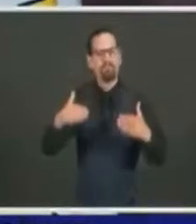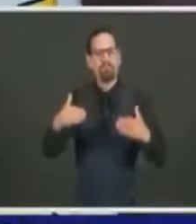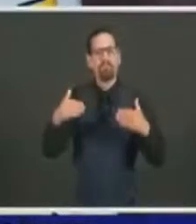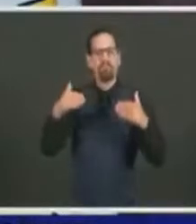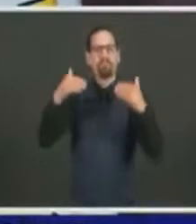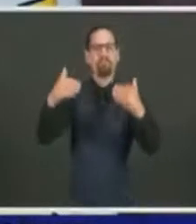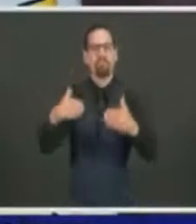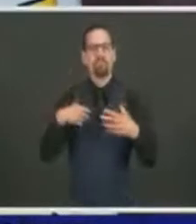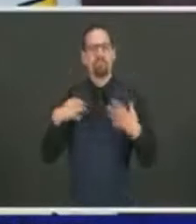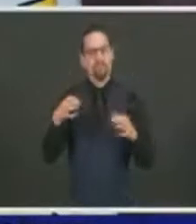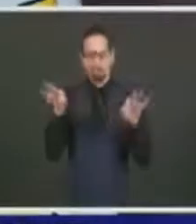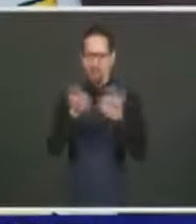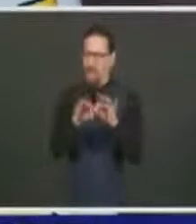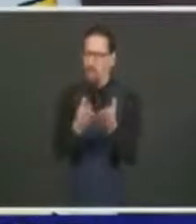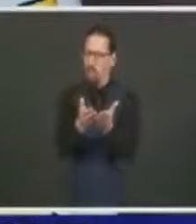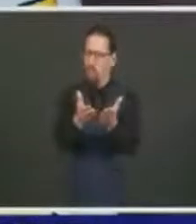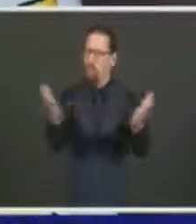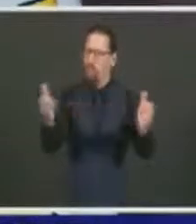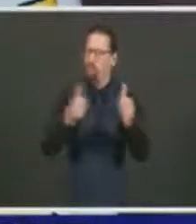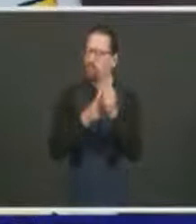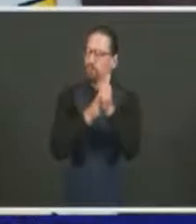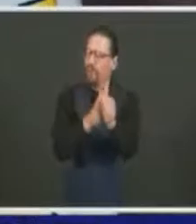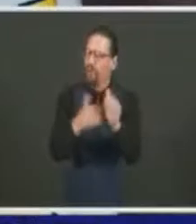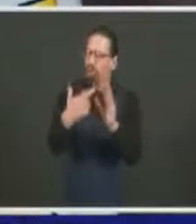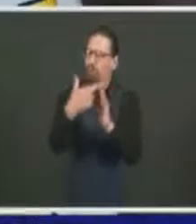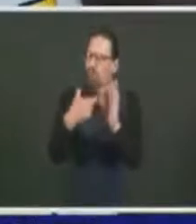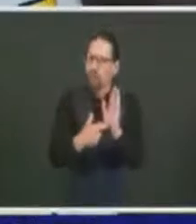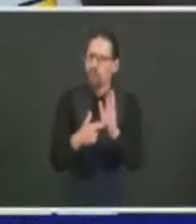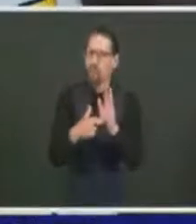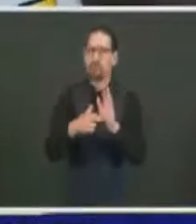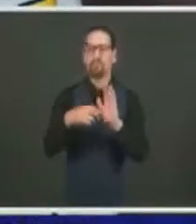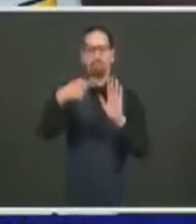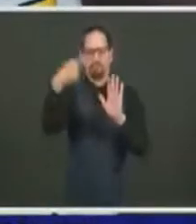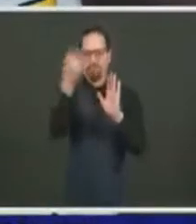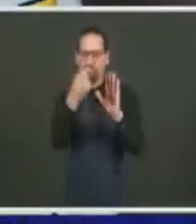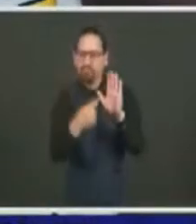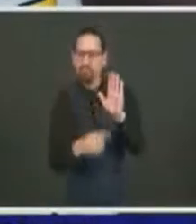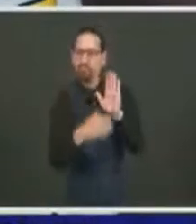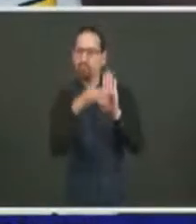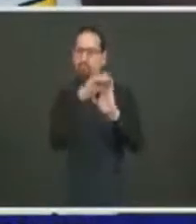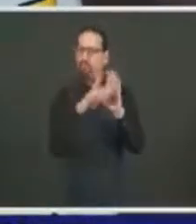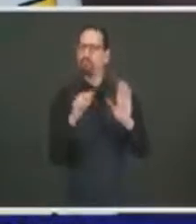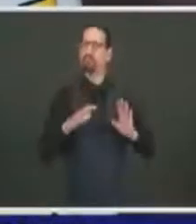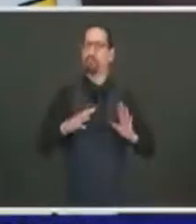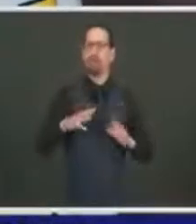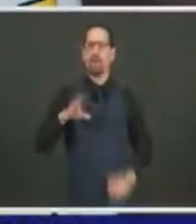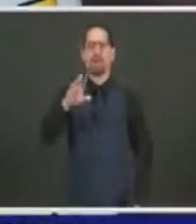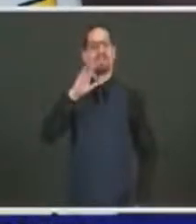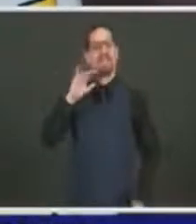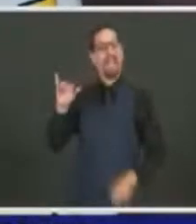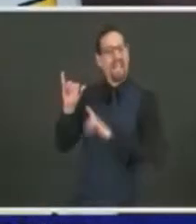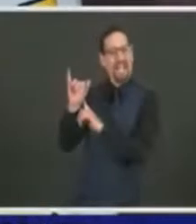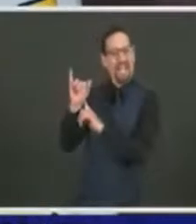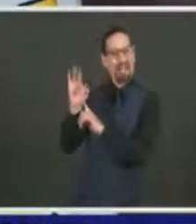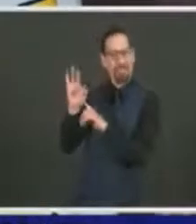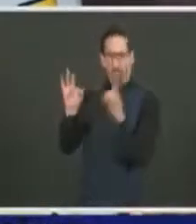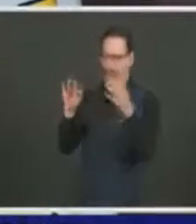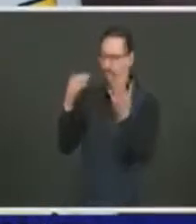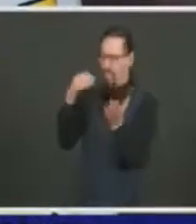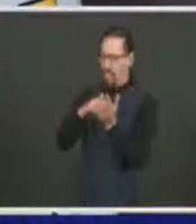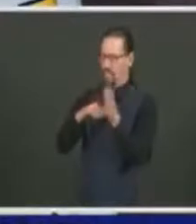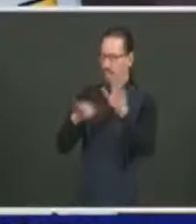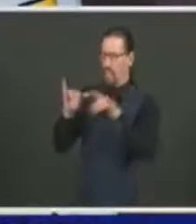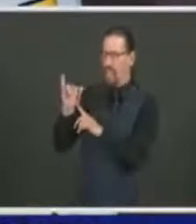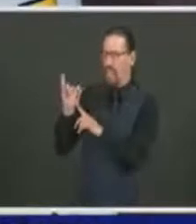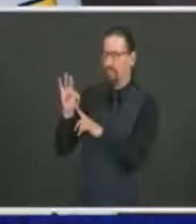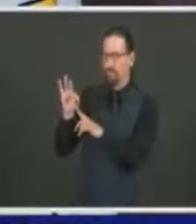But that is a big if we follow the rules. I don't want you to think this is all or nothing, because it isn't. I never